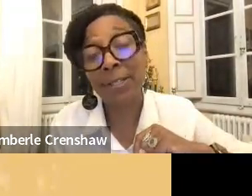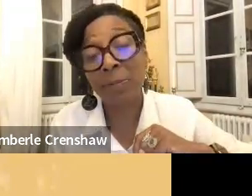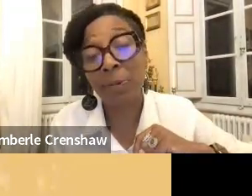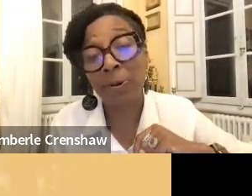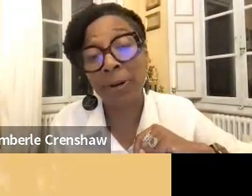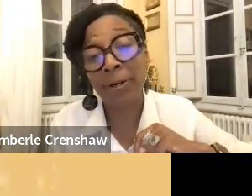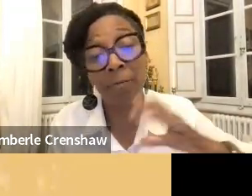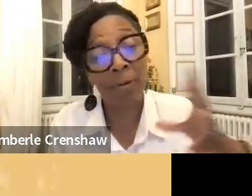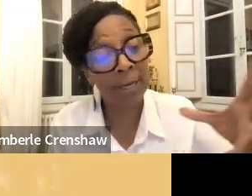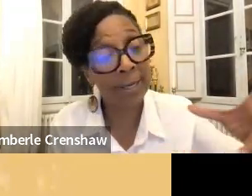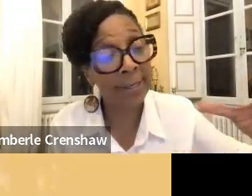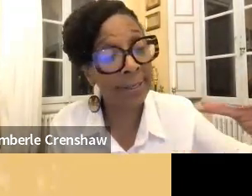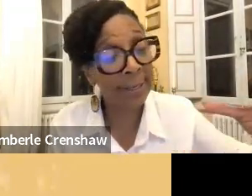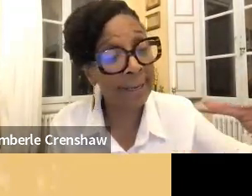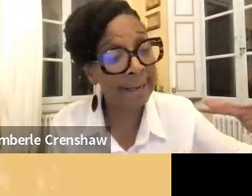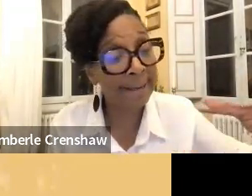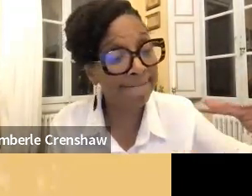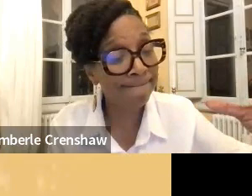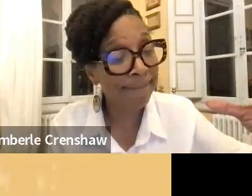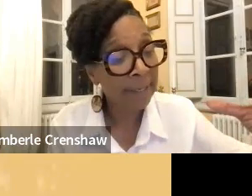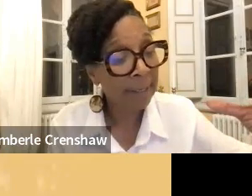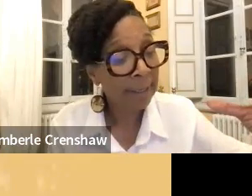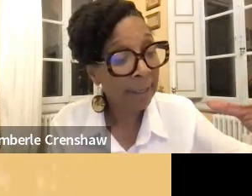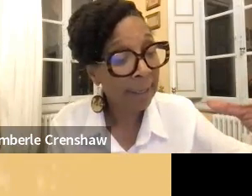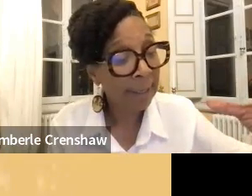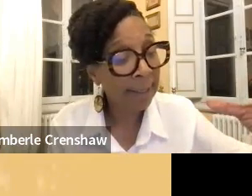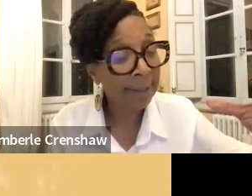Brown versus Board was